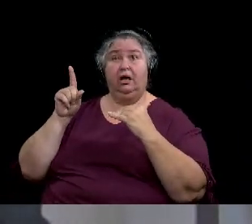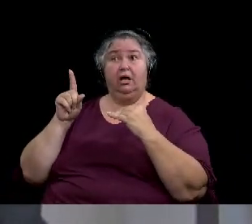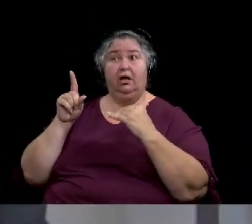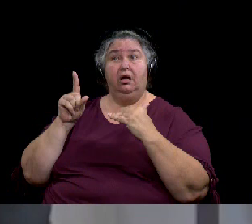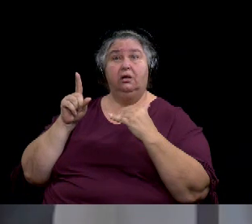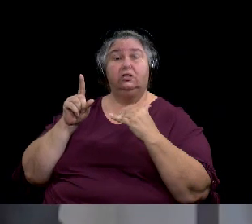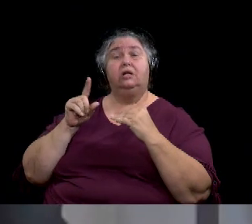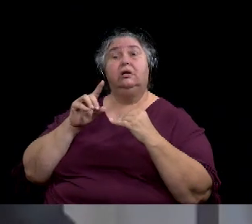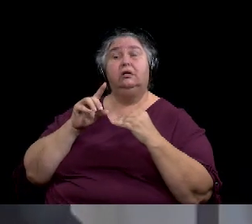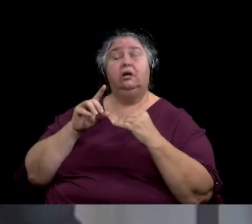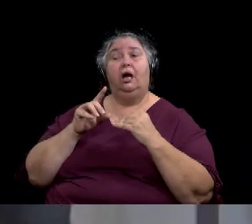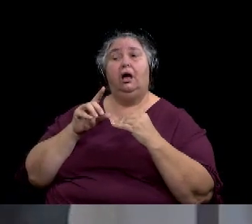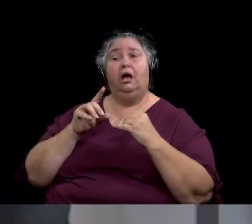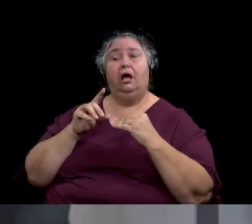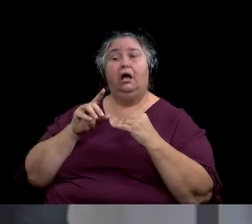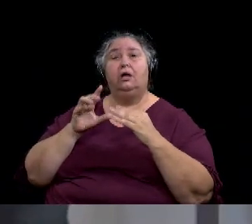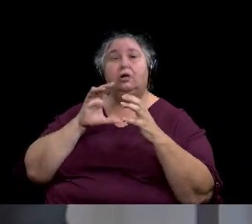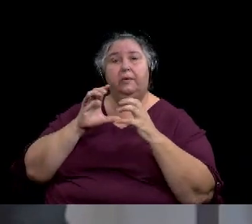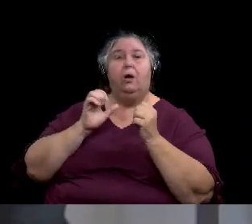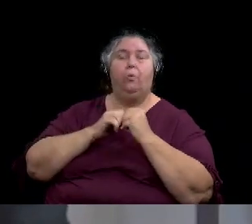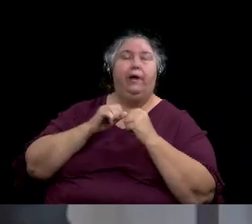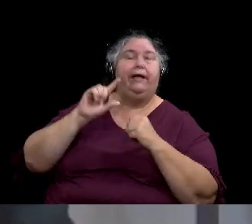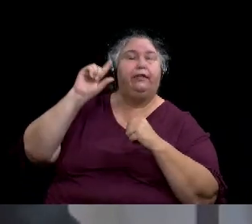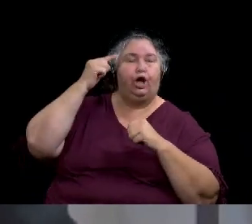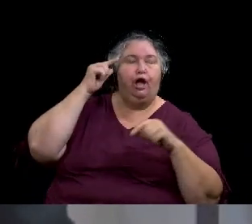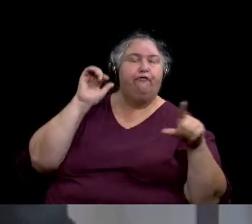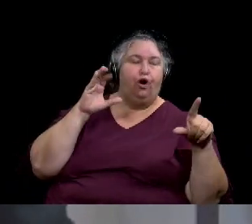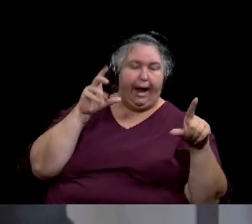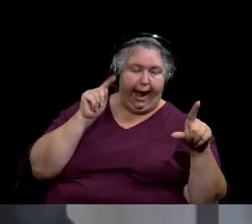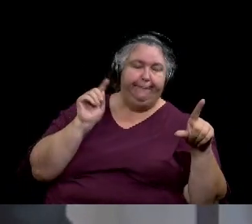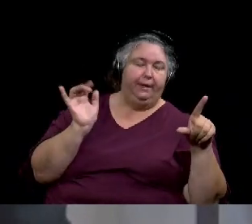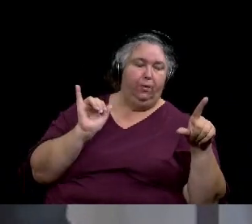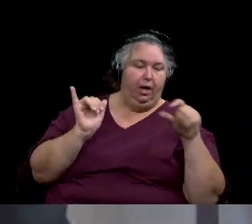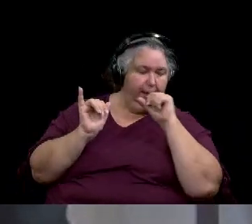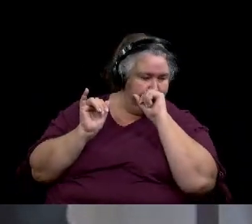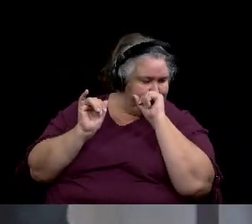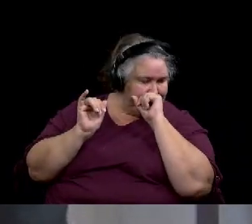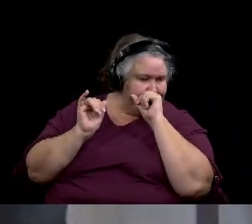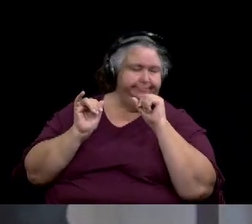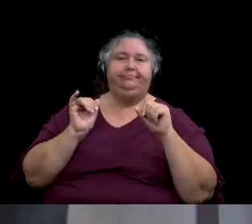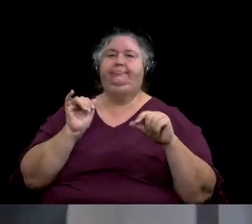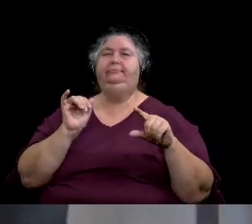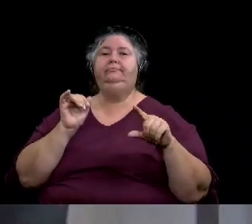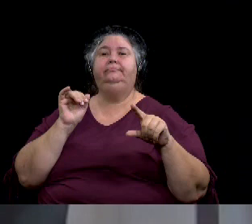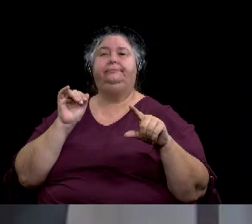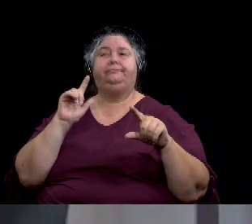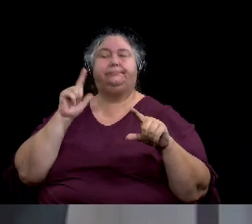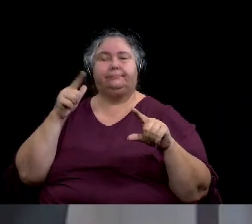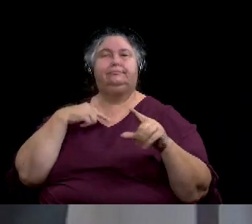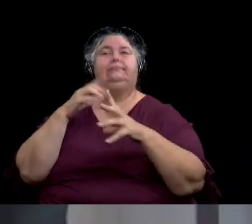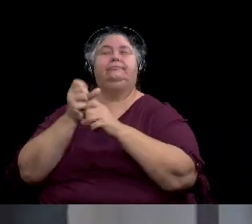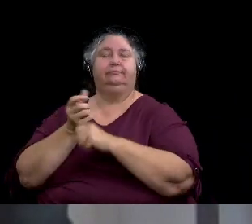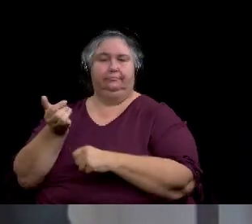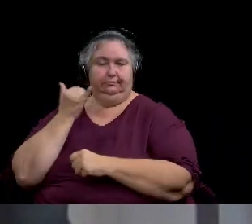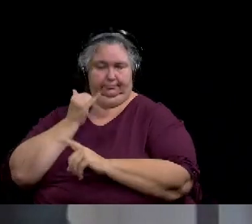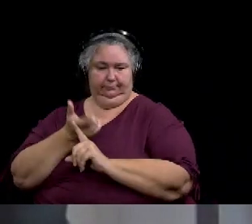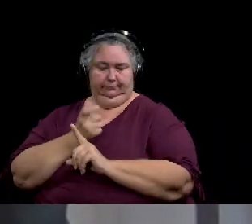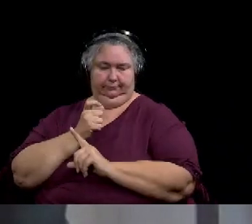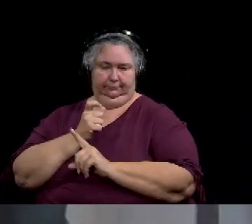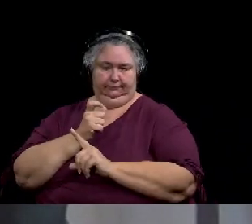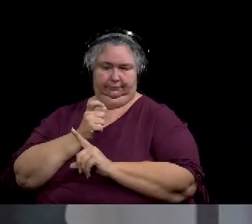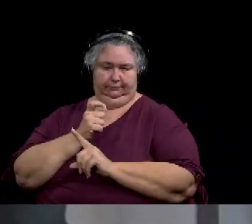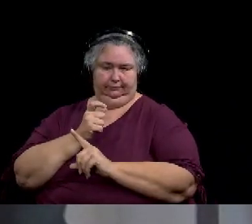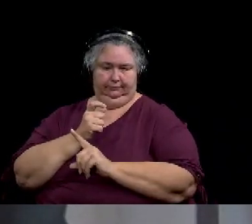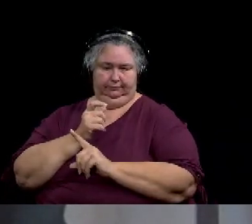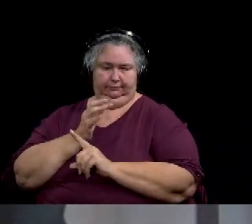with our Governor Abbott. And later, I received a call from